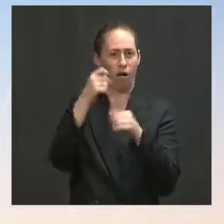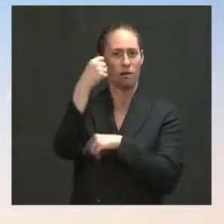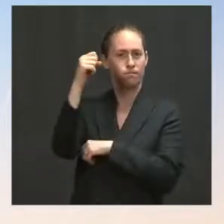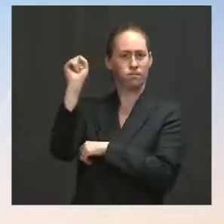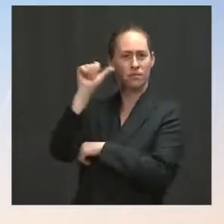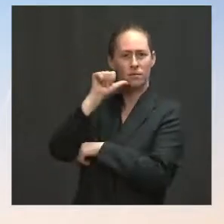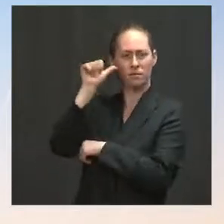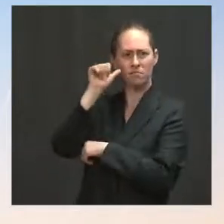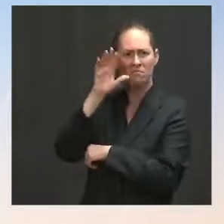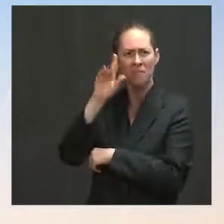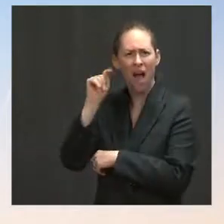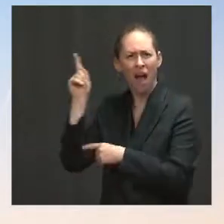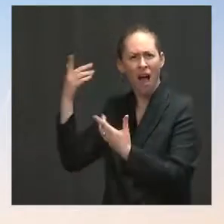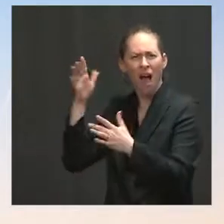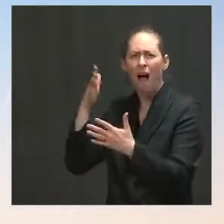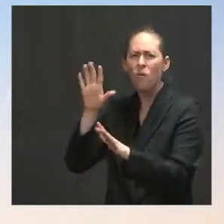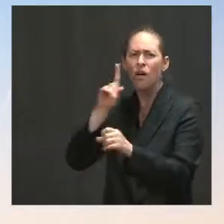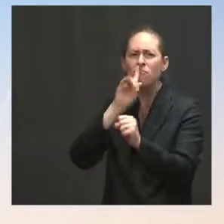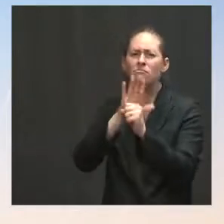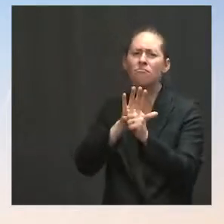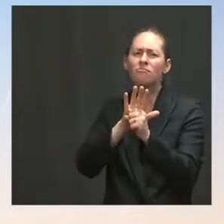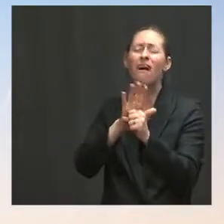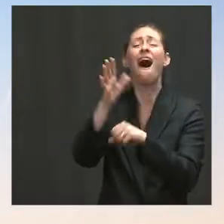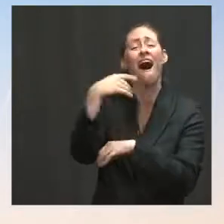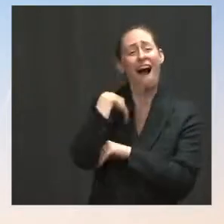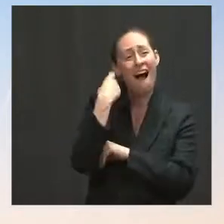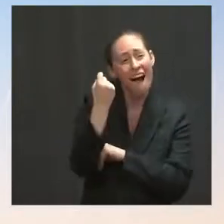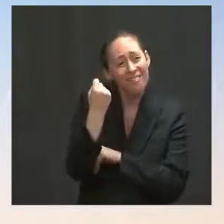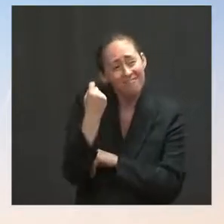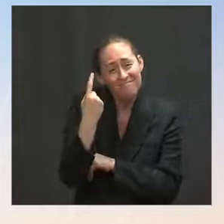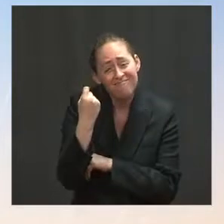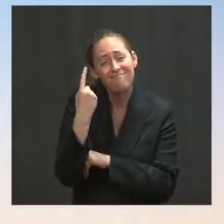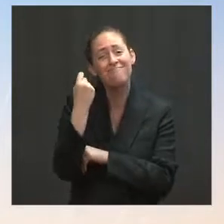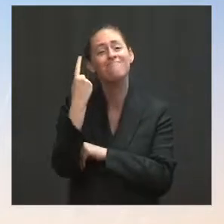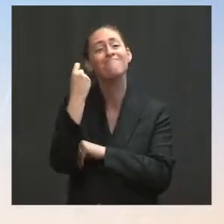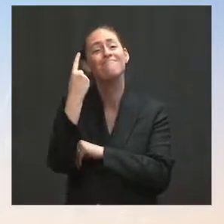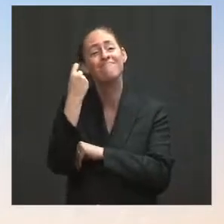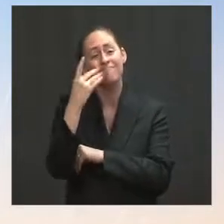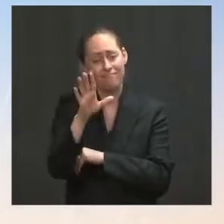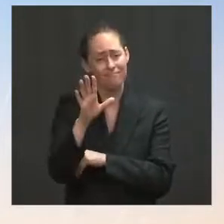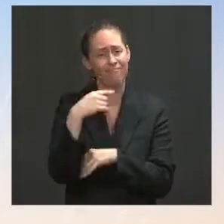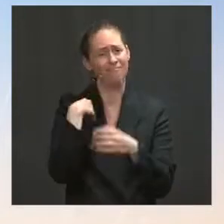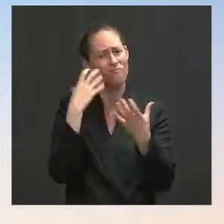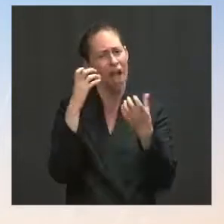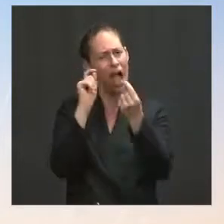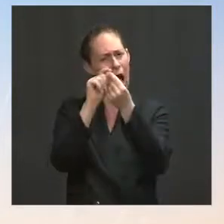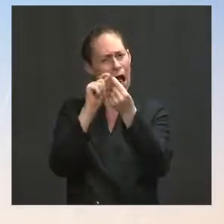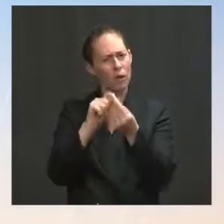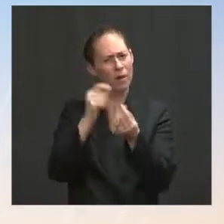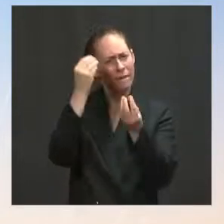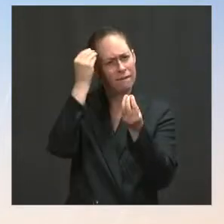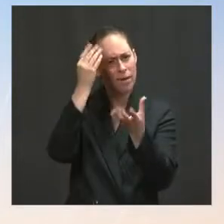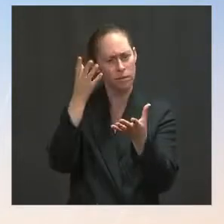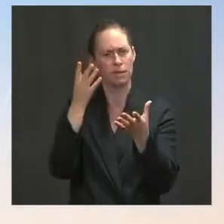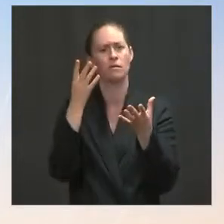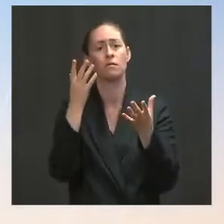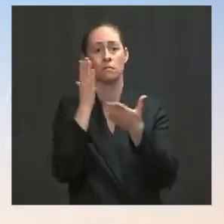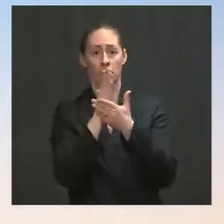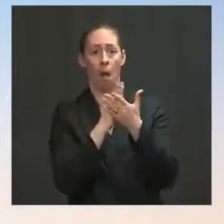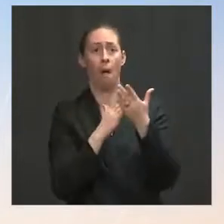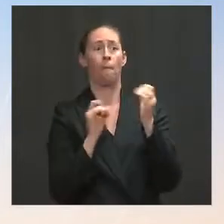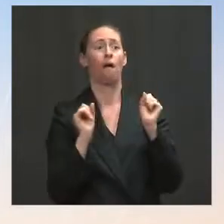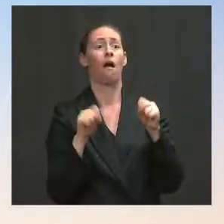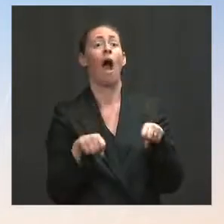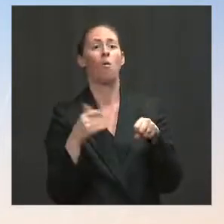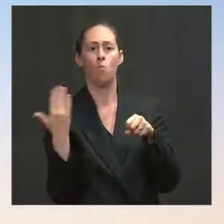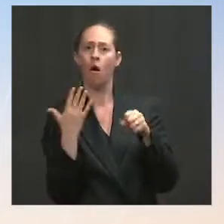certainly understand, Caitlin, but there's nothing I can preview for you. But to be accurate, there are exemptions that we can send medical supplies, we